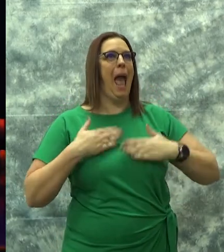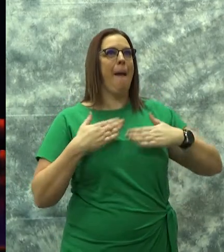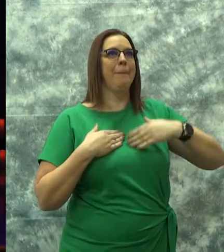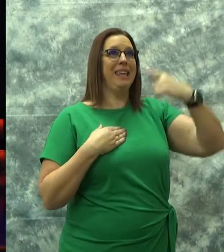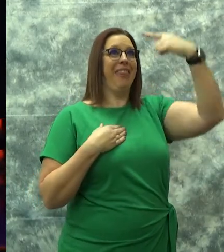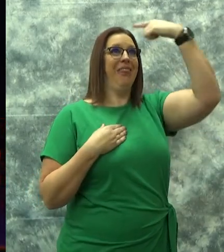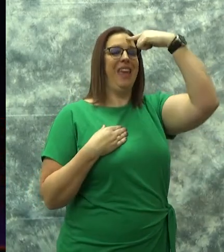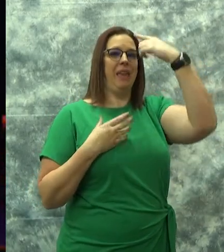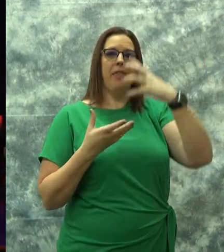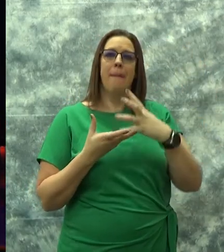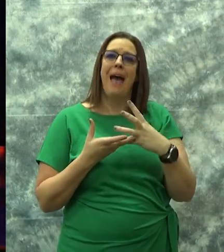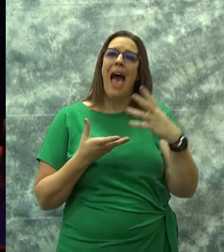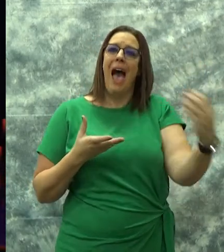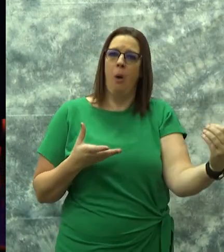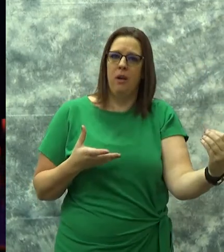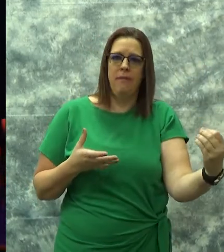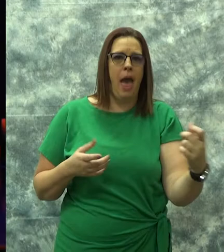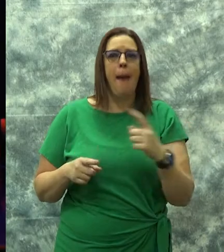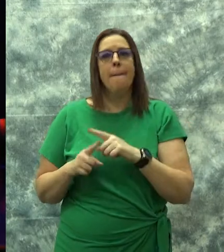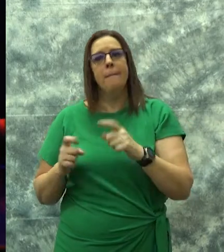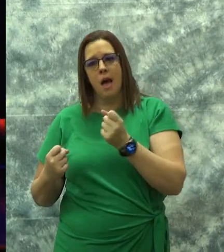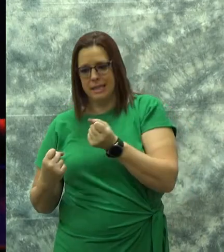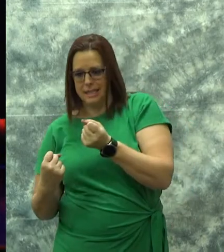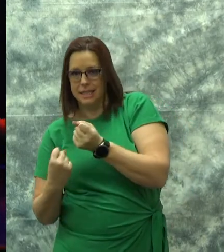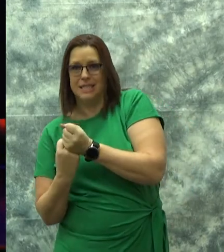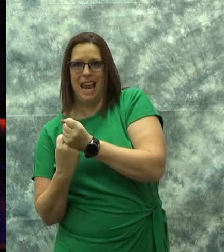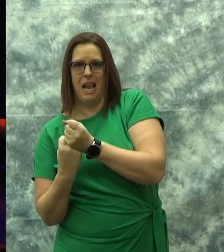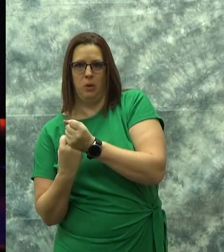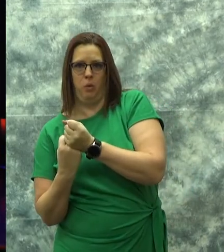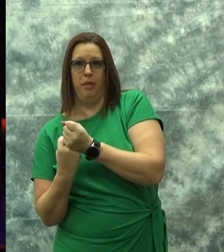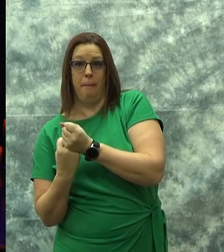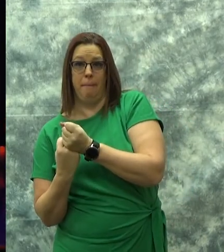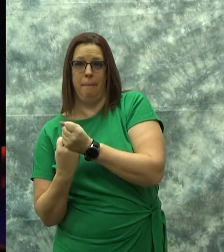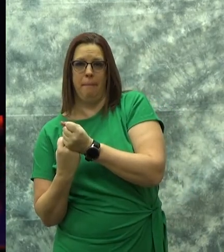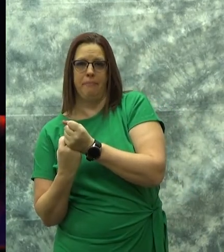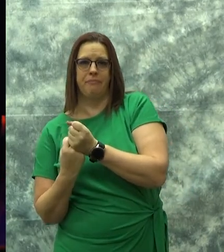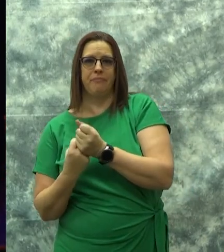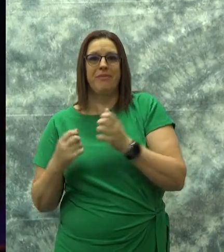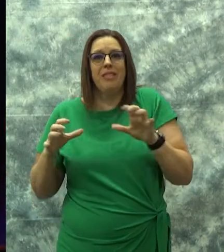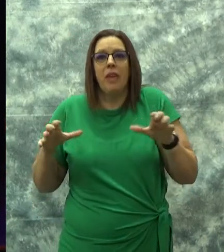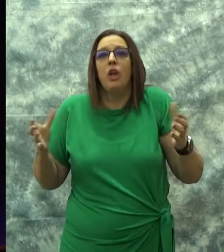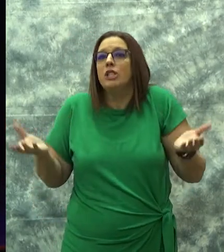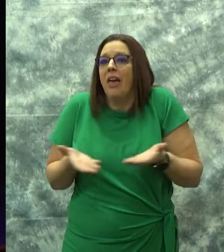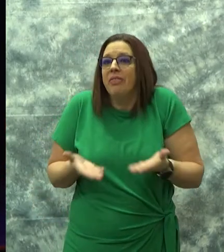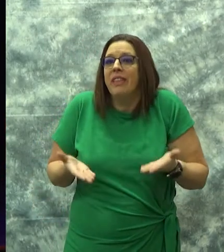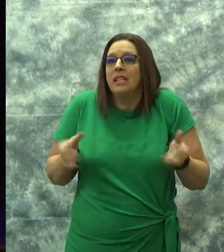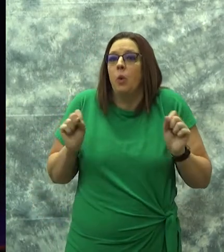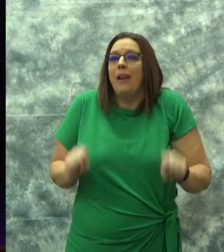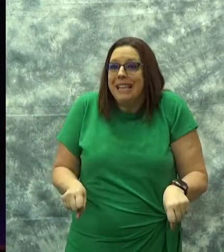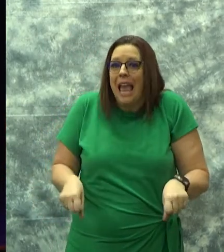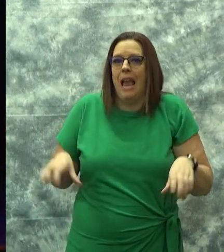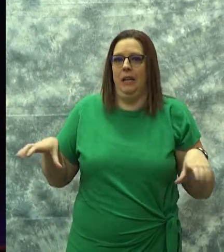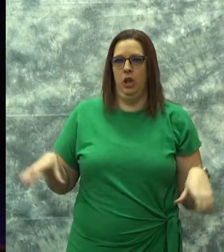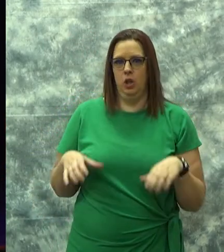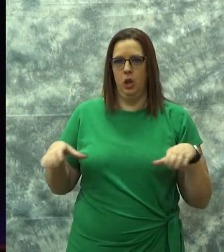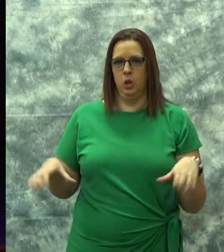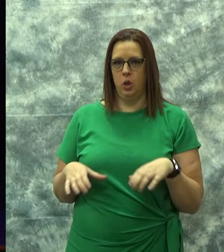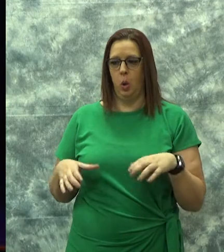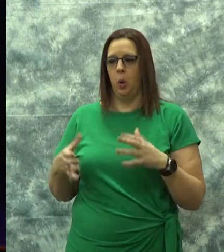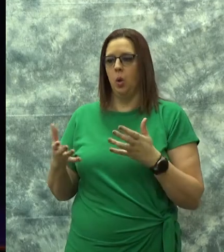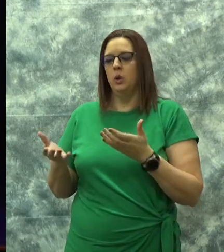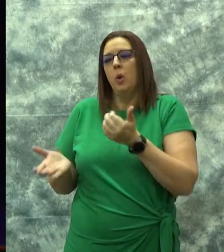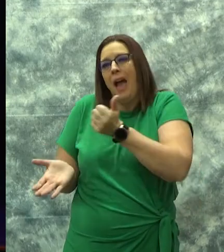it, but rather to stand with them. And there are some things that we can do in our human interactions around this one that can ease